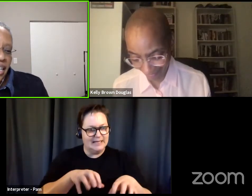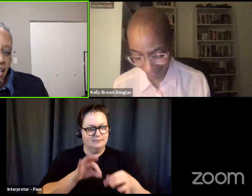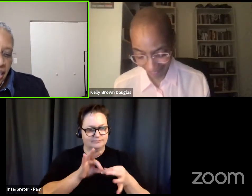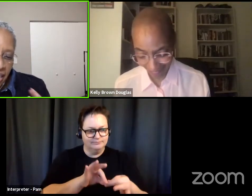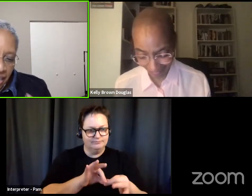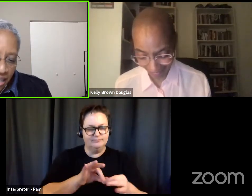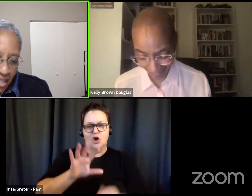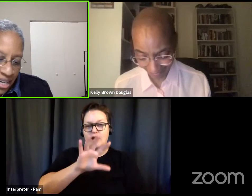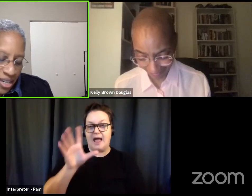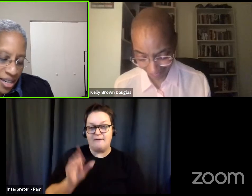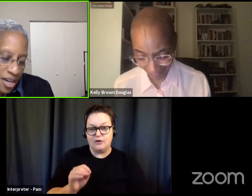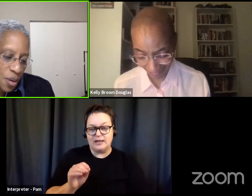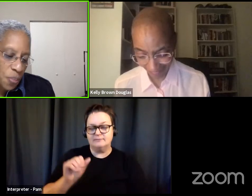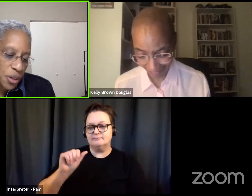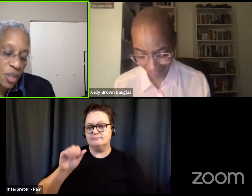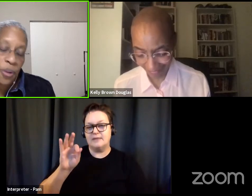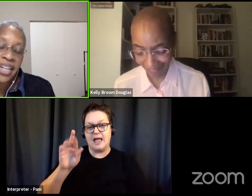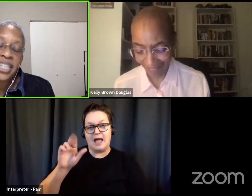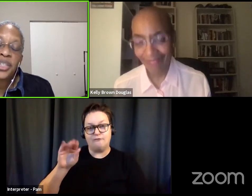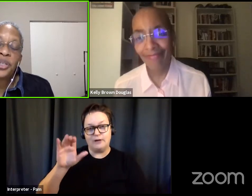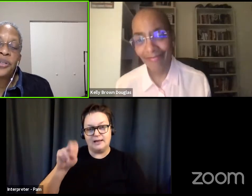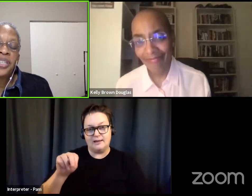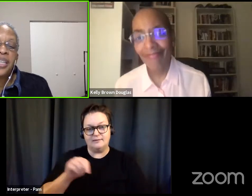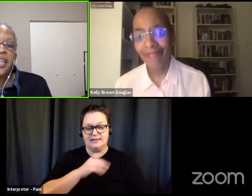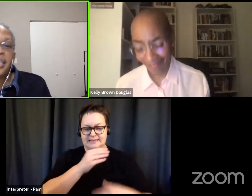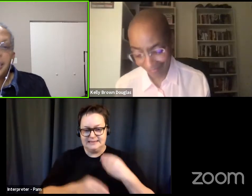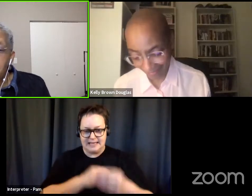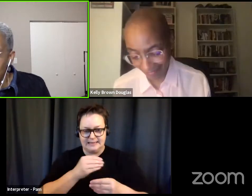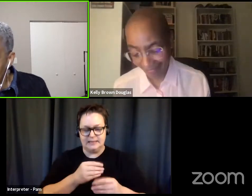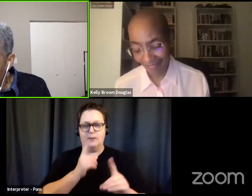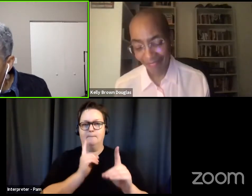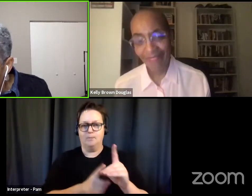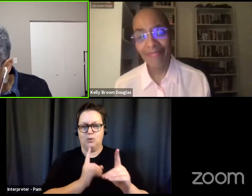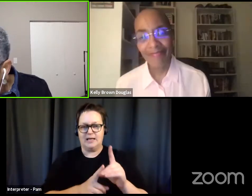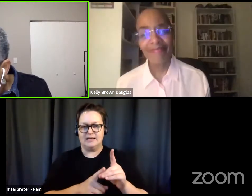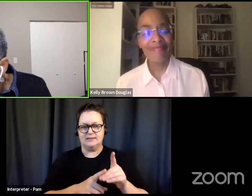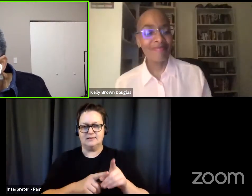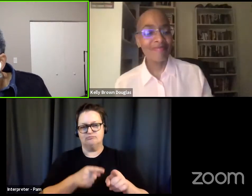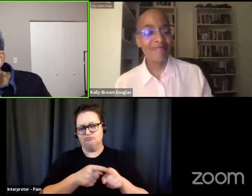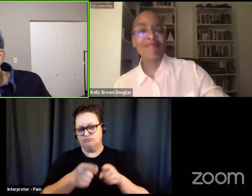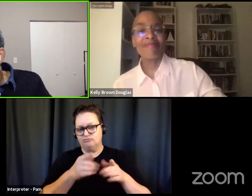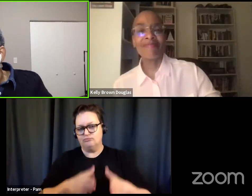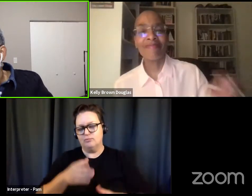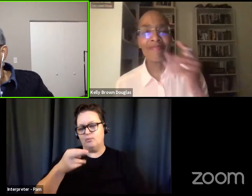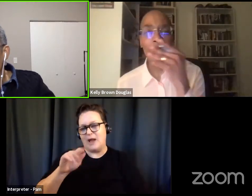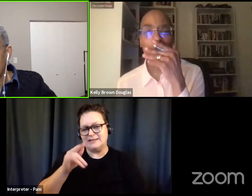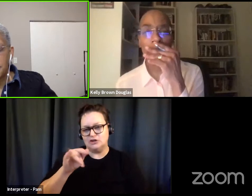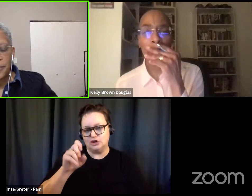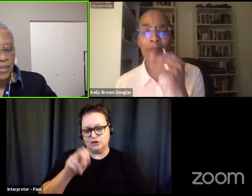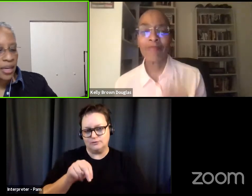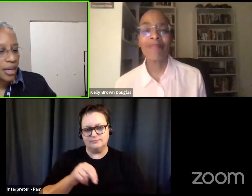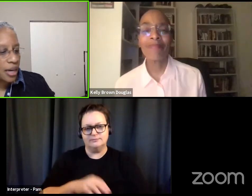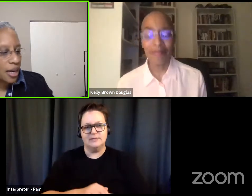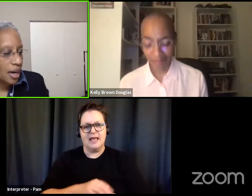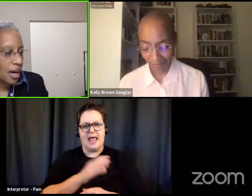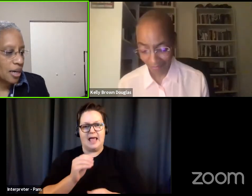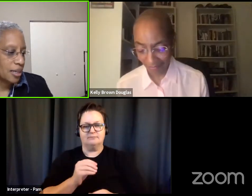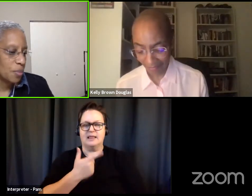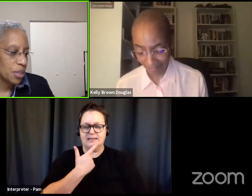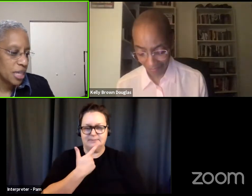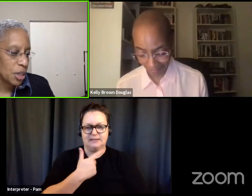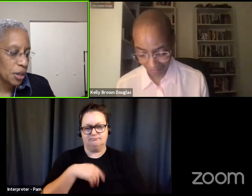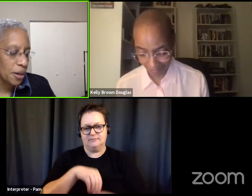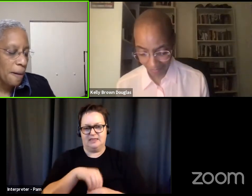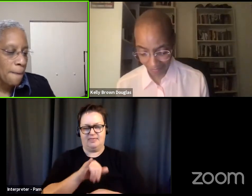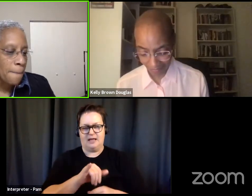African descended Buddhist practitioners in the Insight tradition, right? Lesbians